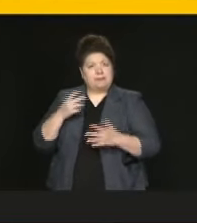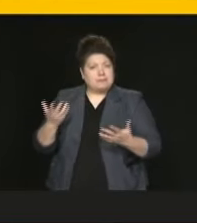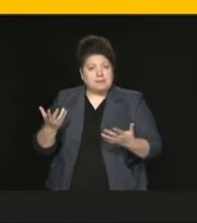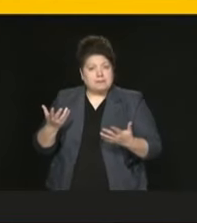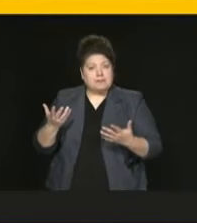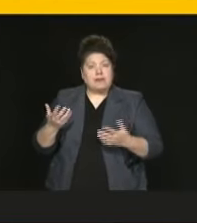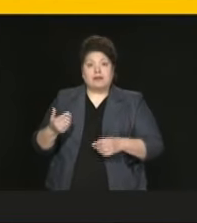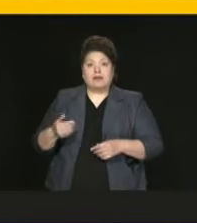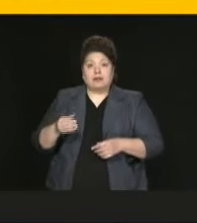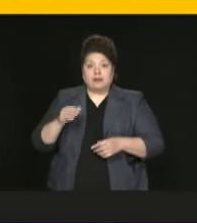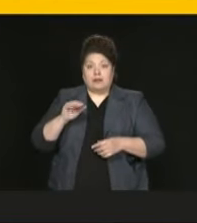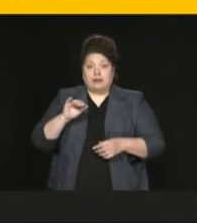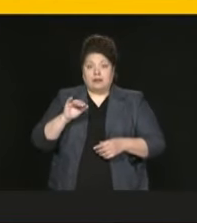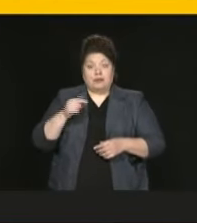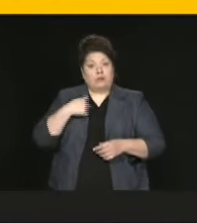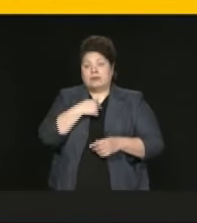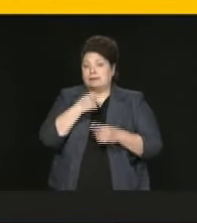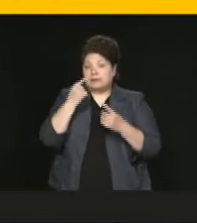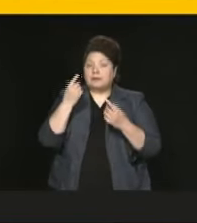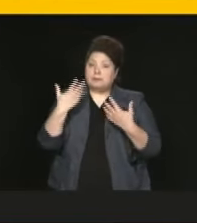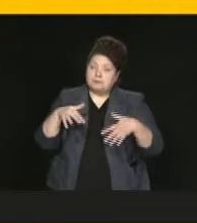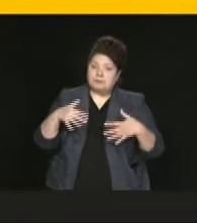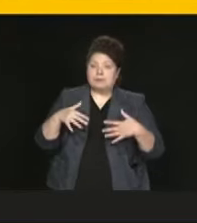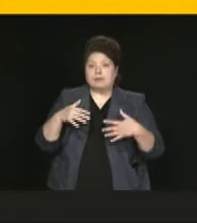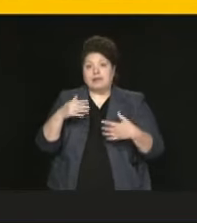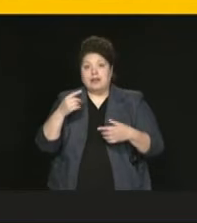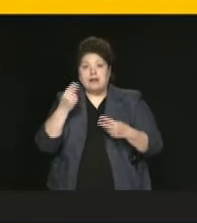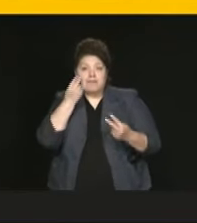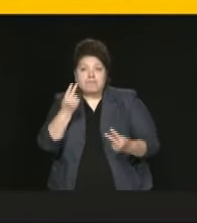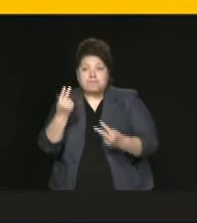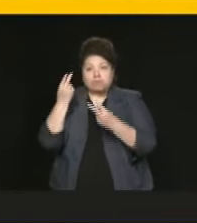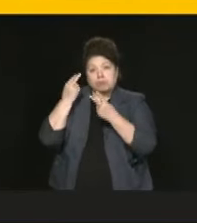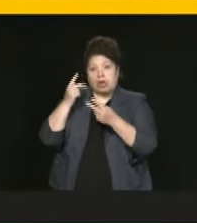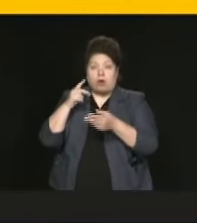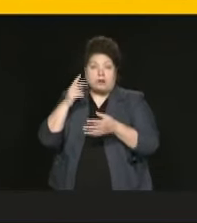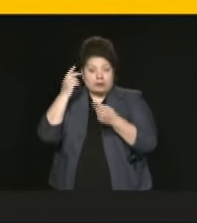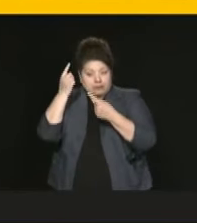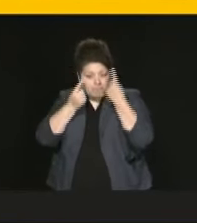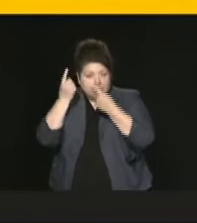after this pandemic is over. We are certainly not out of the woods yet.